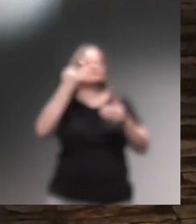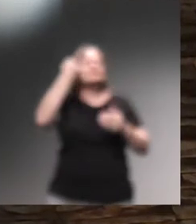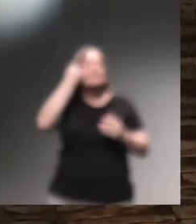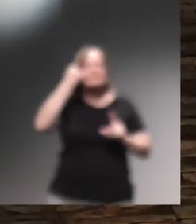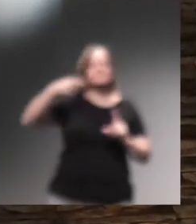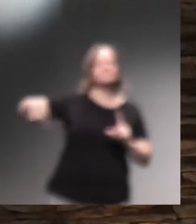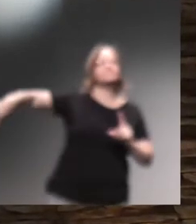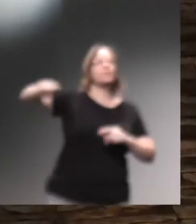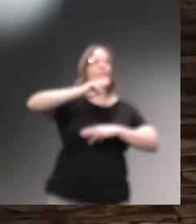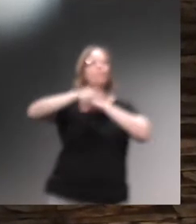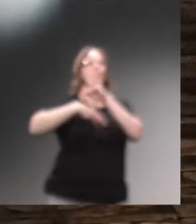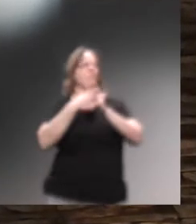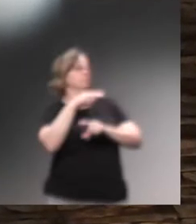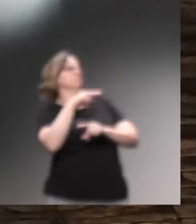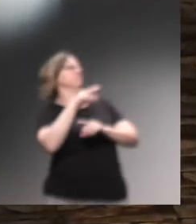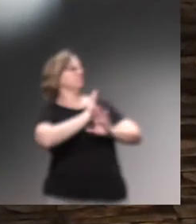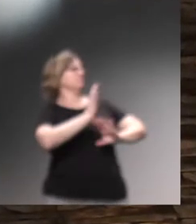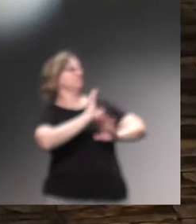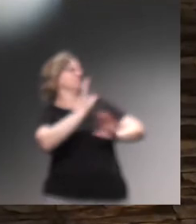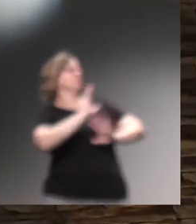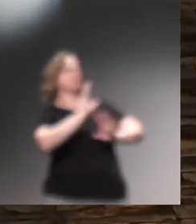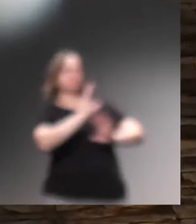or calling for something else.